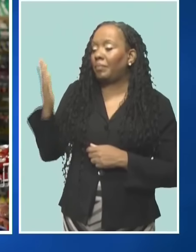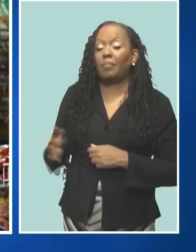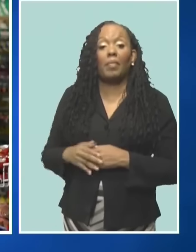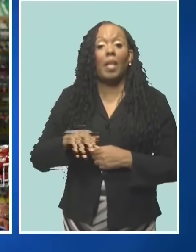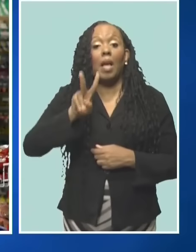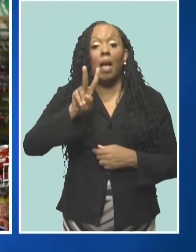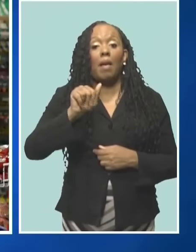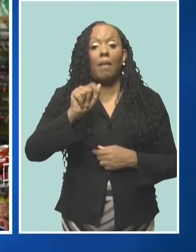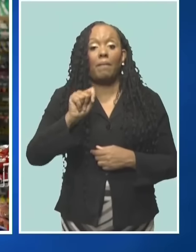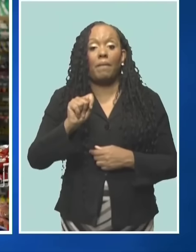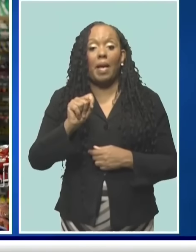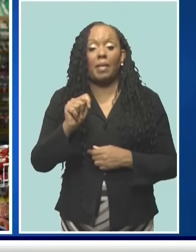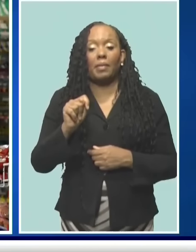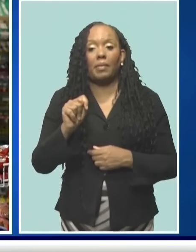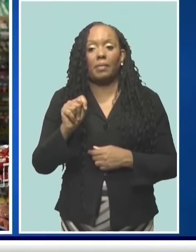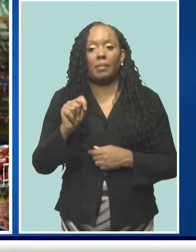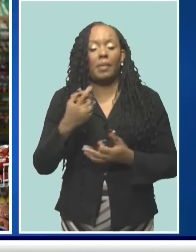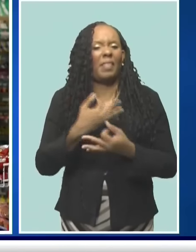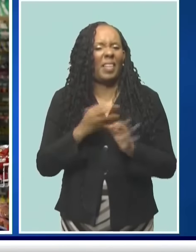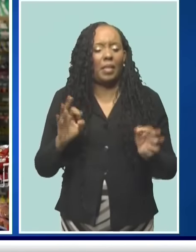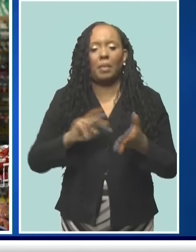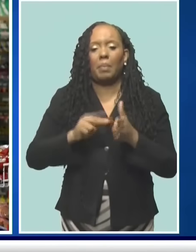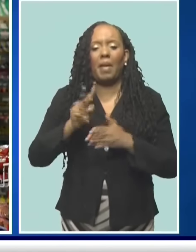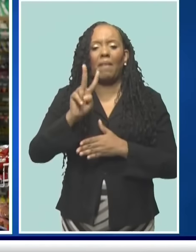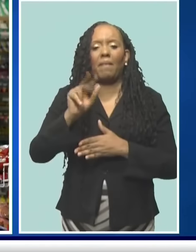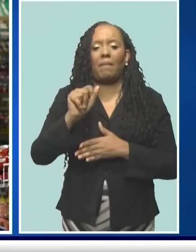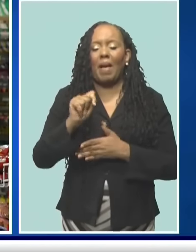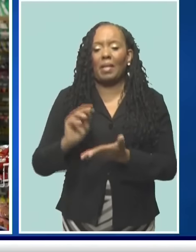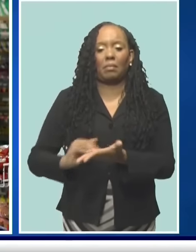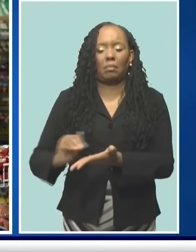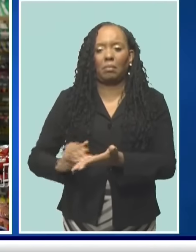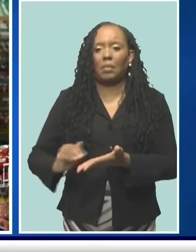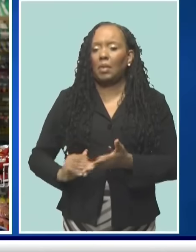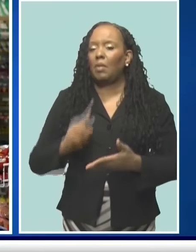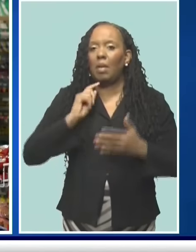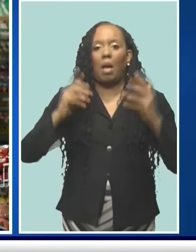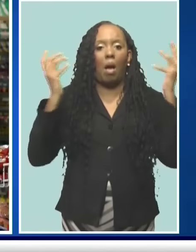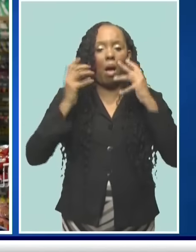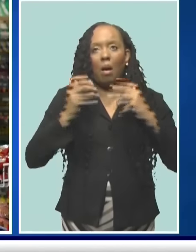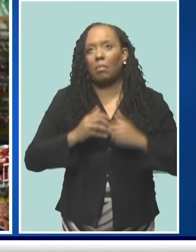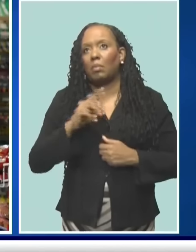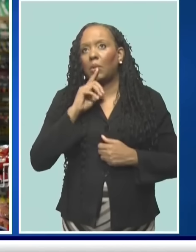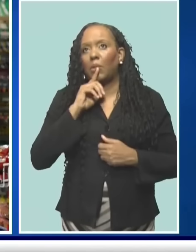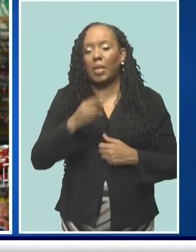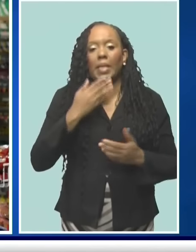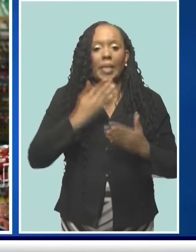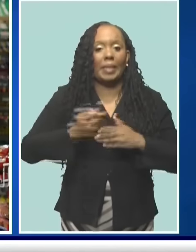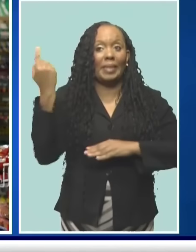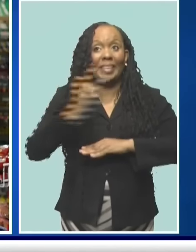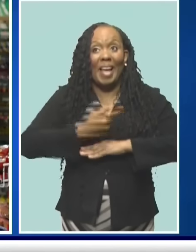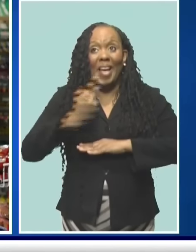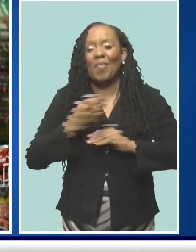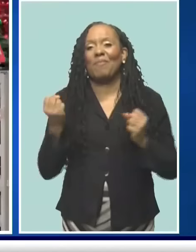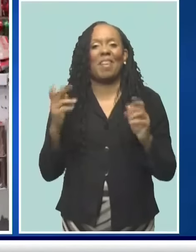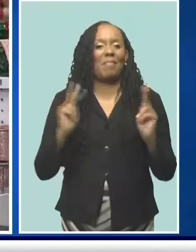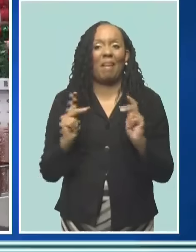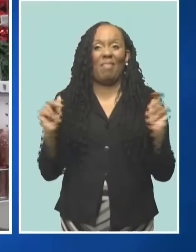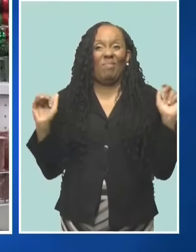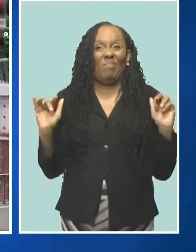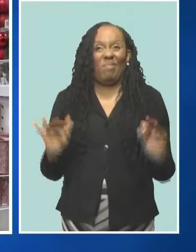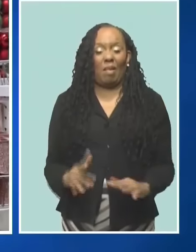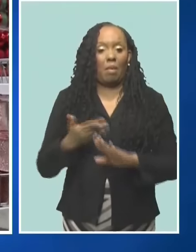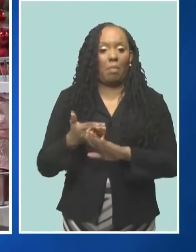was, people look forward to that, and we had a good turnover that day. I mean, we had people coming in, especially